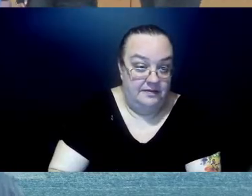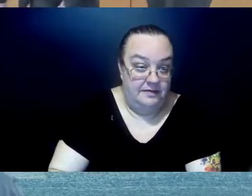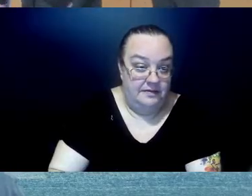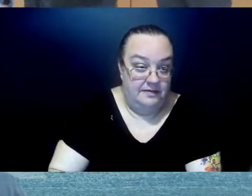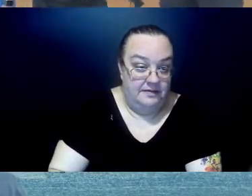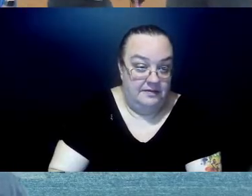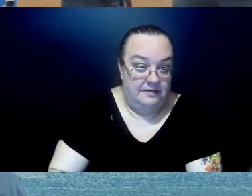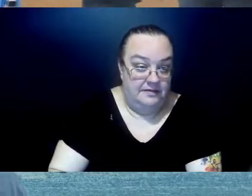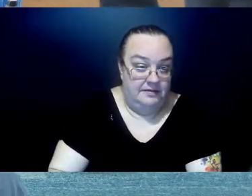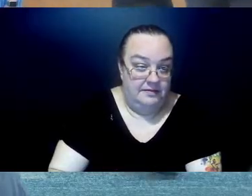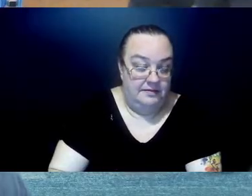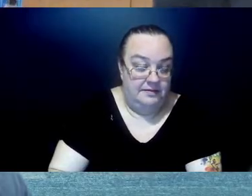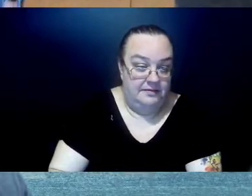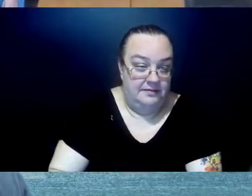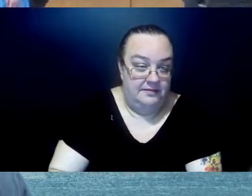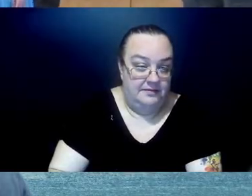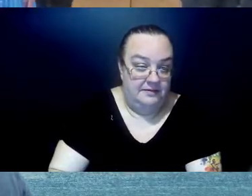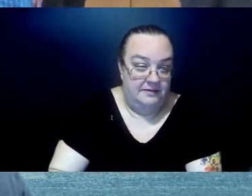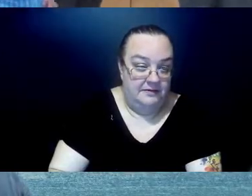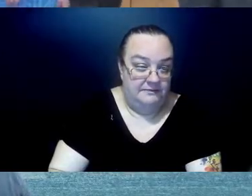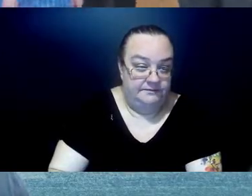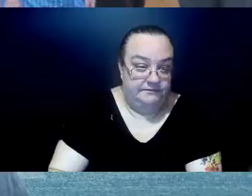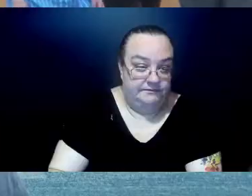3. And if we could just get the officers up here with